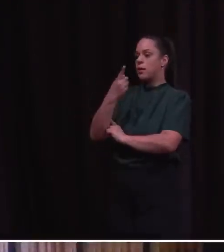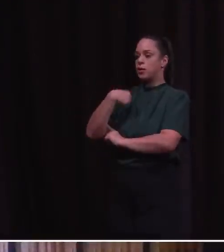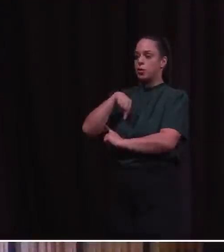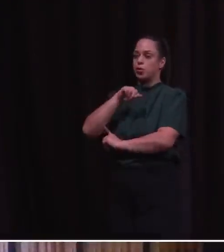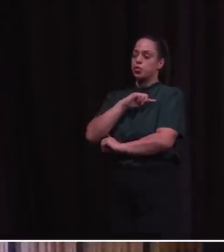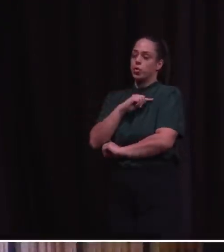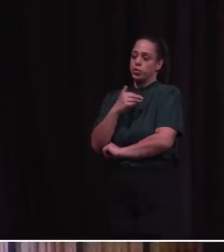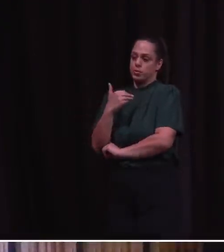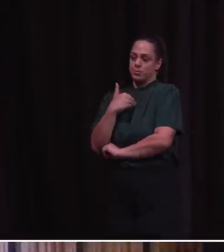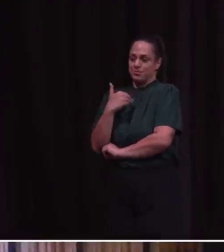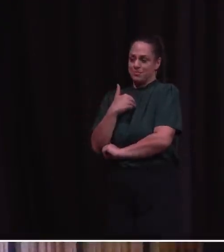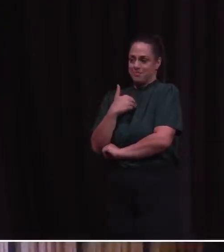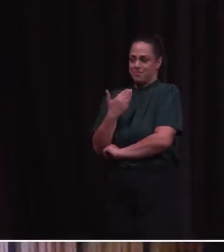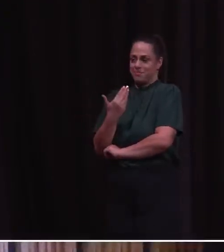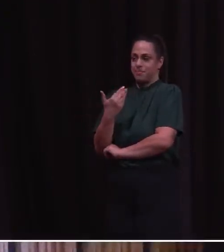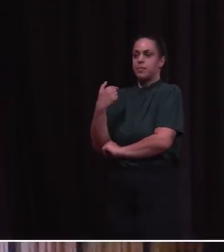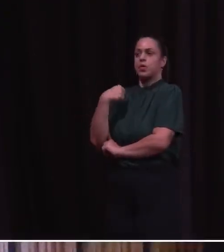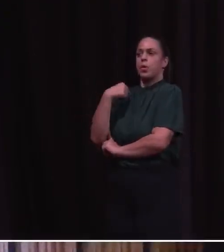think that's the question.